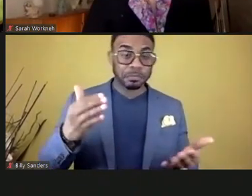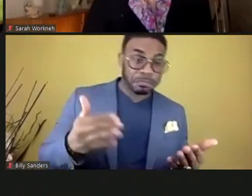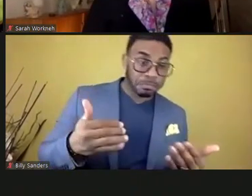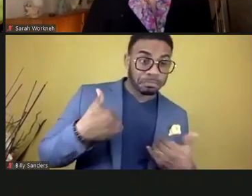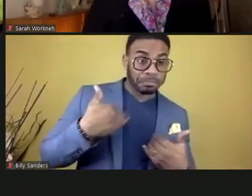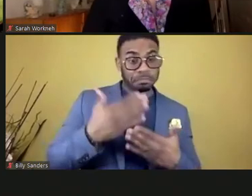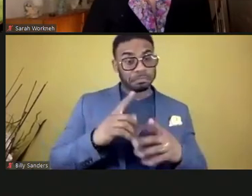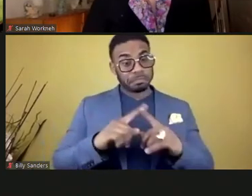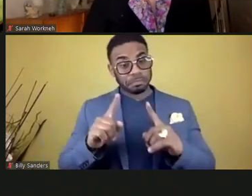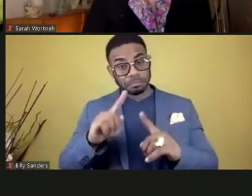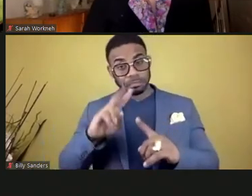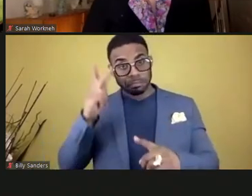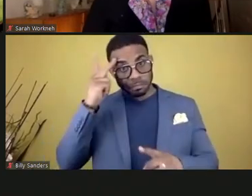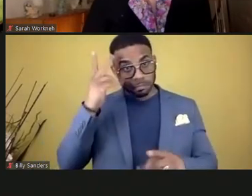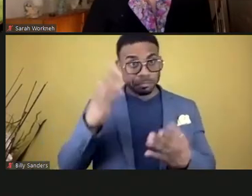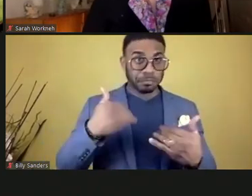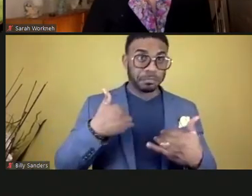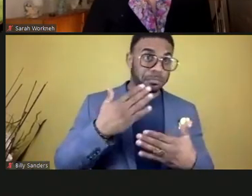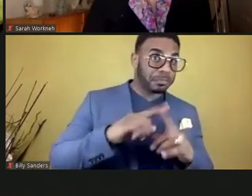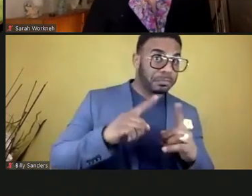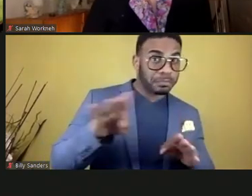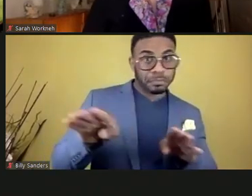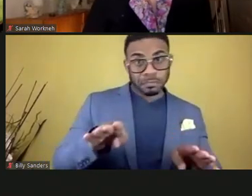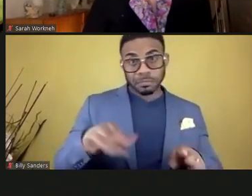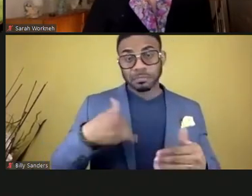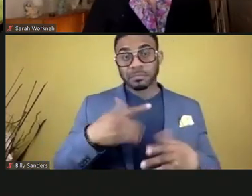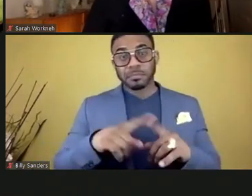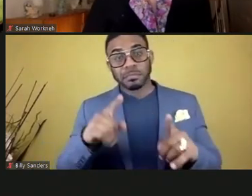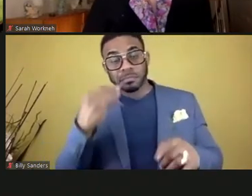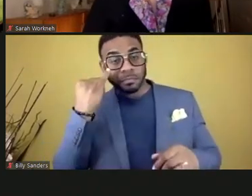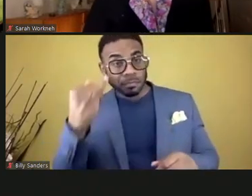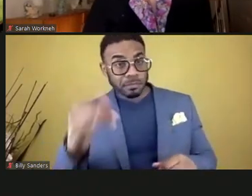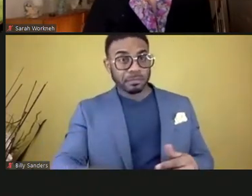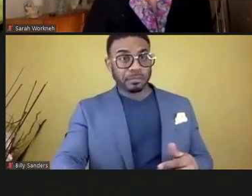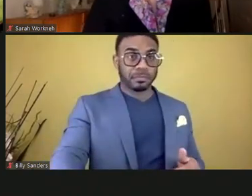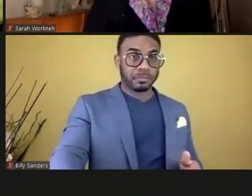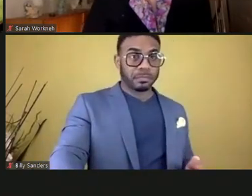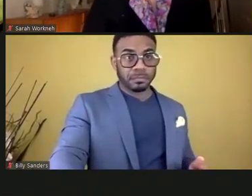some different politics, may have some different behaviors, may have some different ideas of